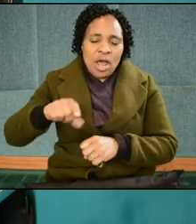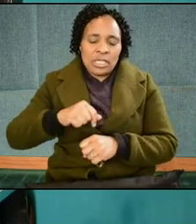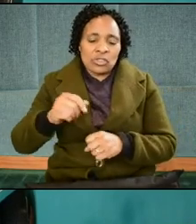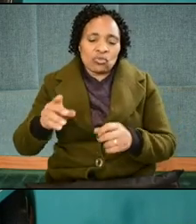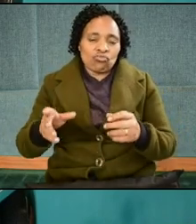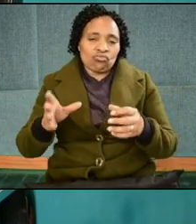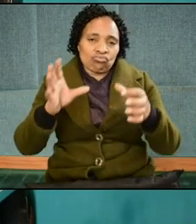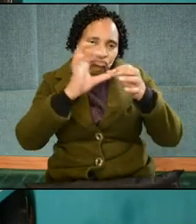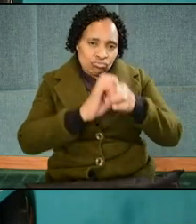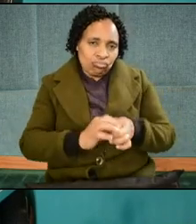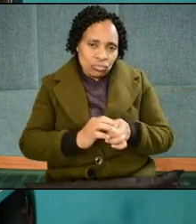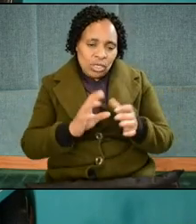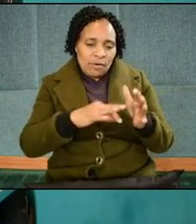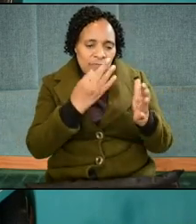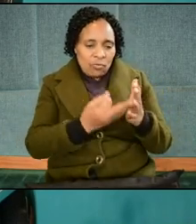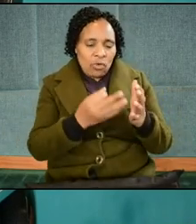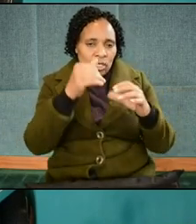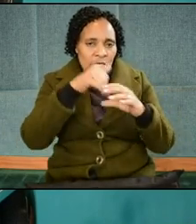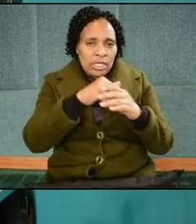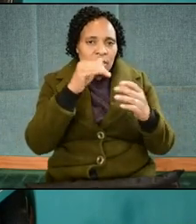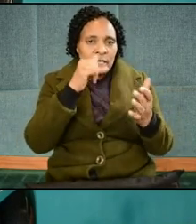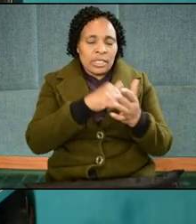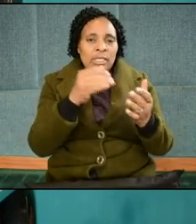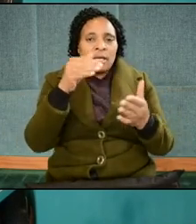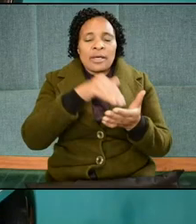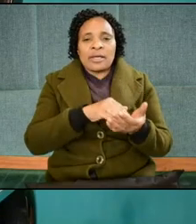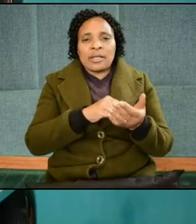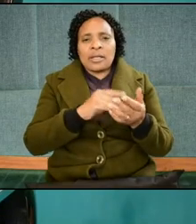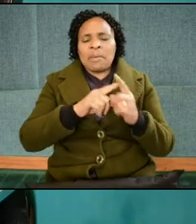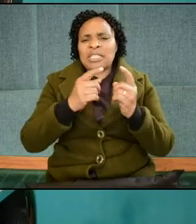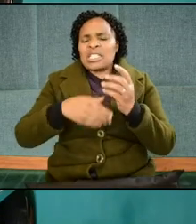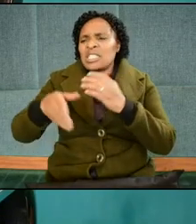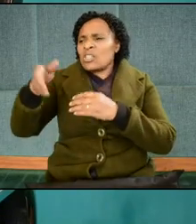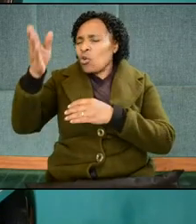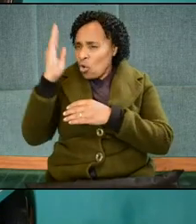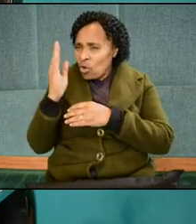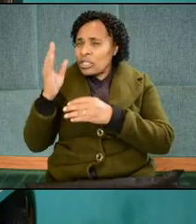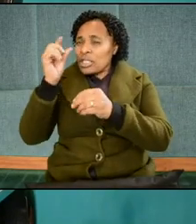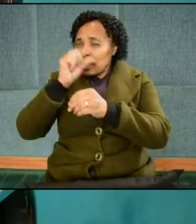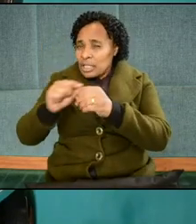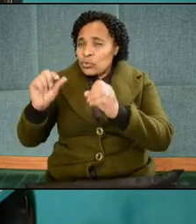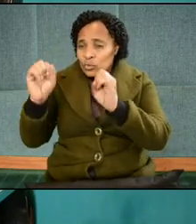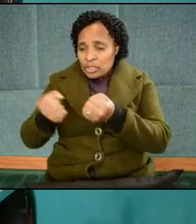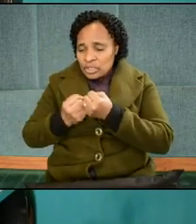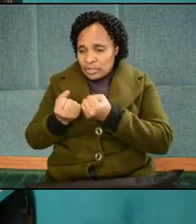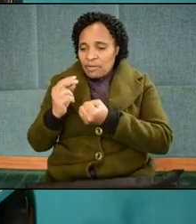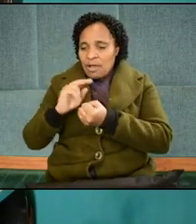again. Mm. And it's God's grace that saves us. We learned